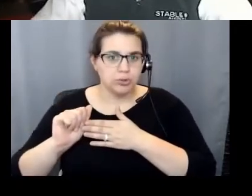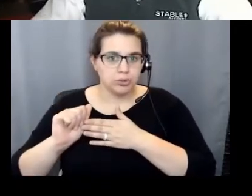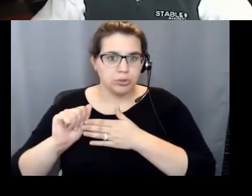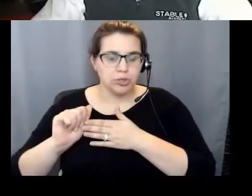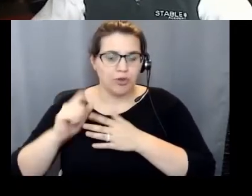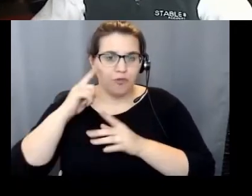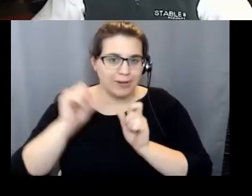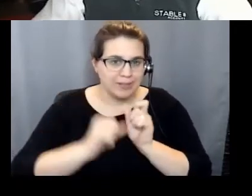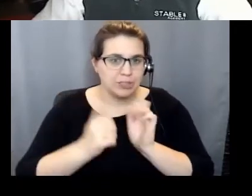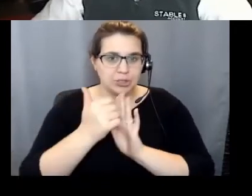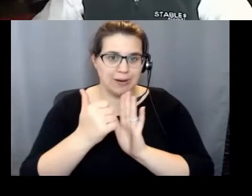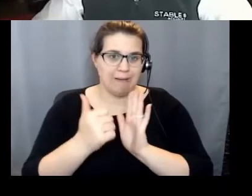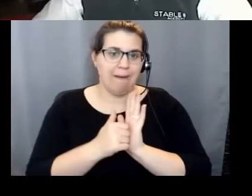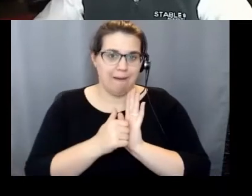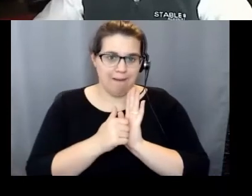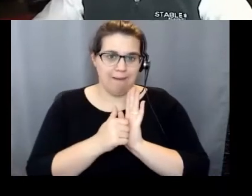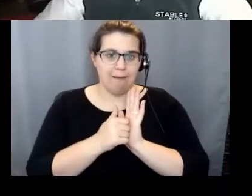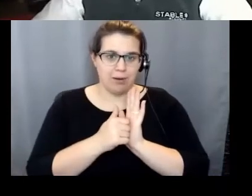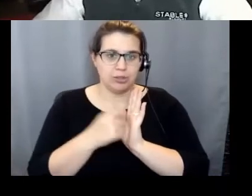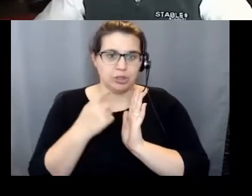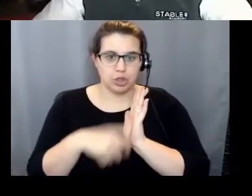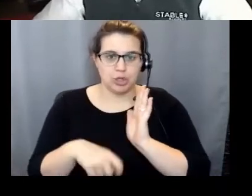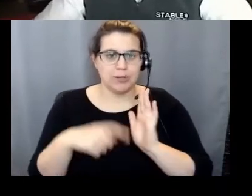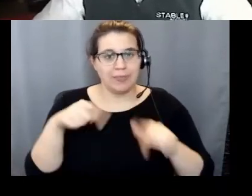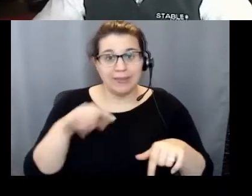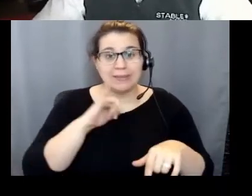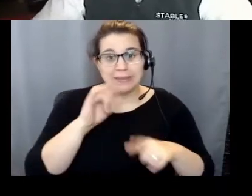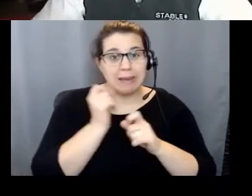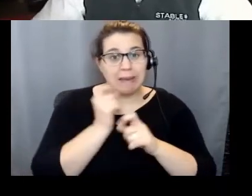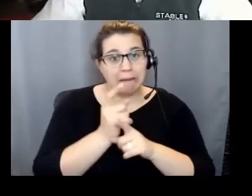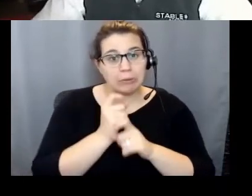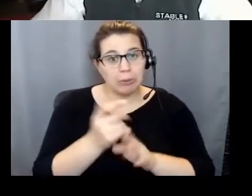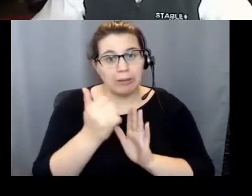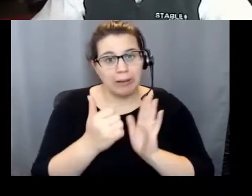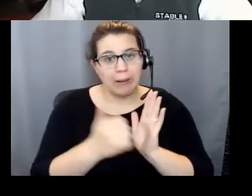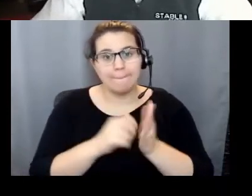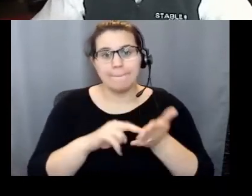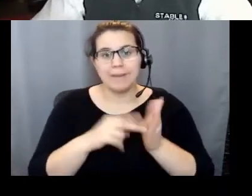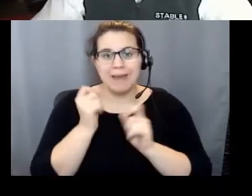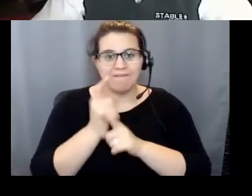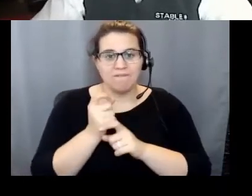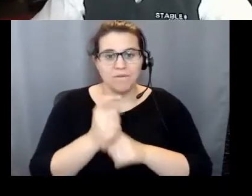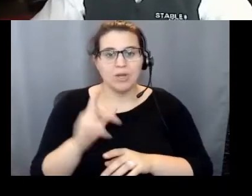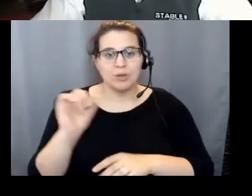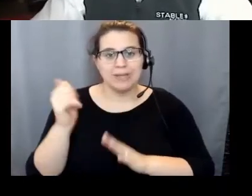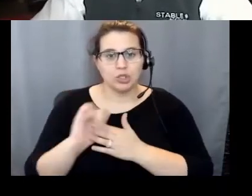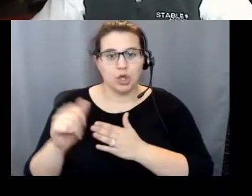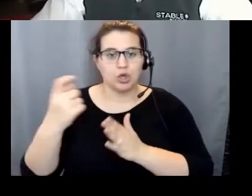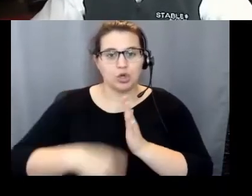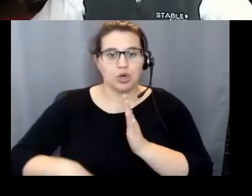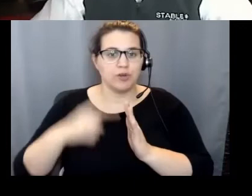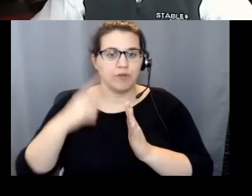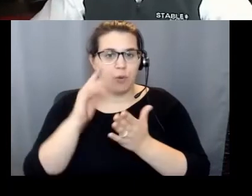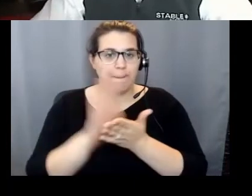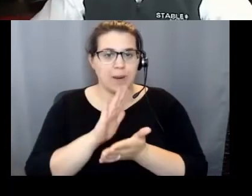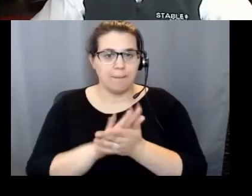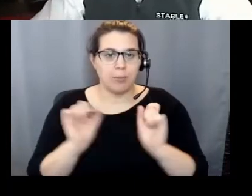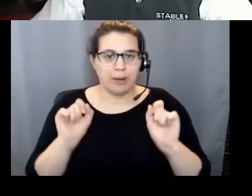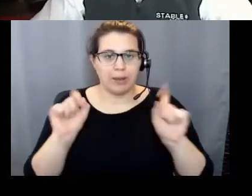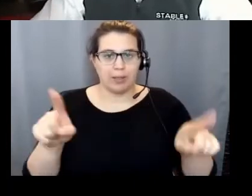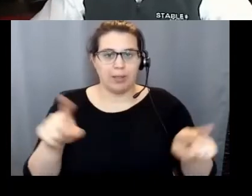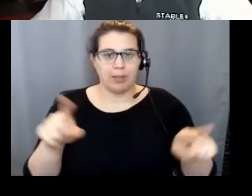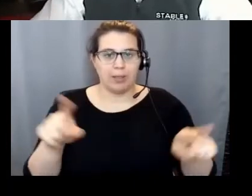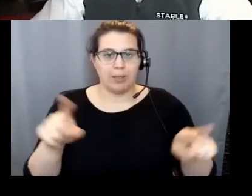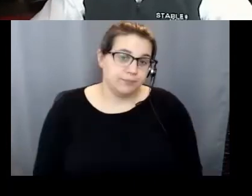account charge on this. This is an annual account, so annually your account would be charged $10 for that service. So obviously we